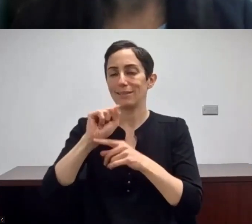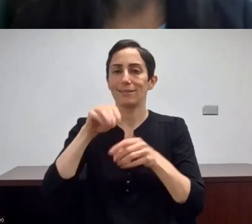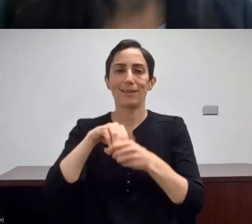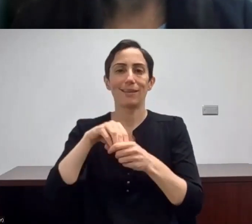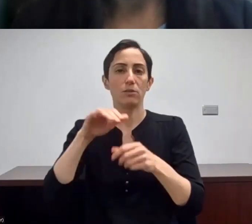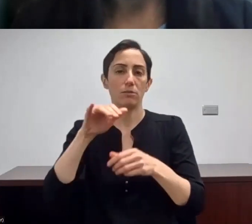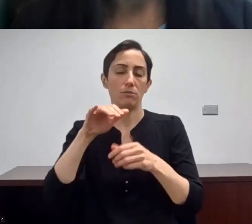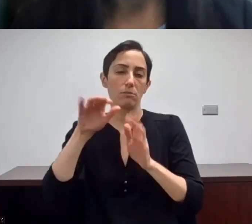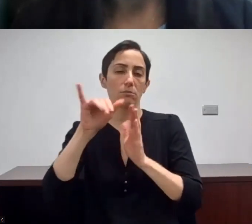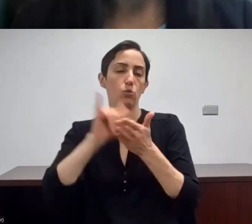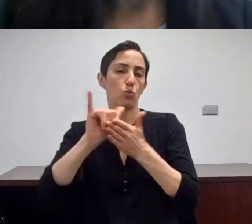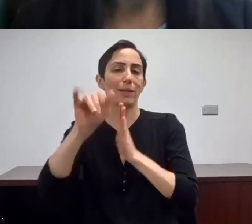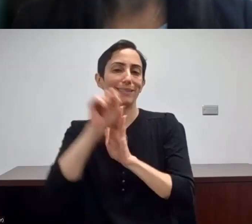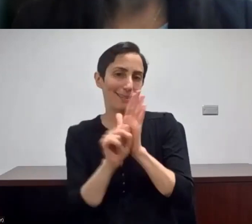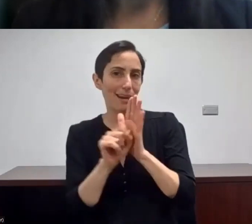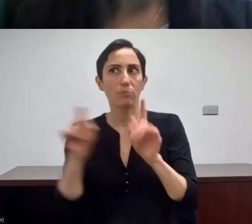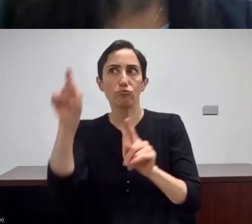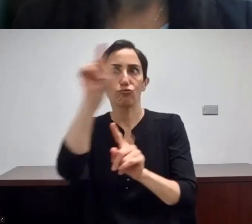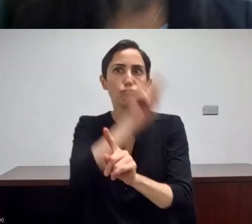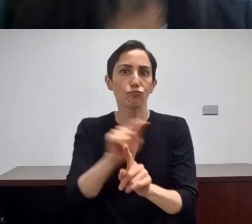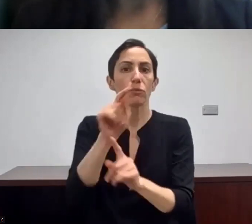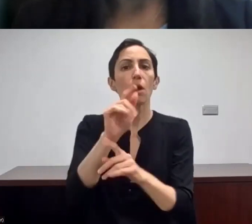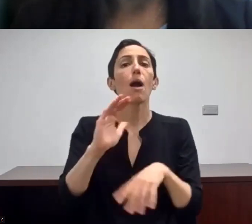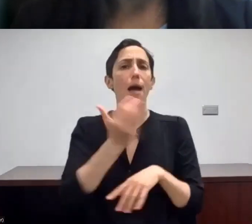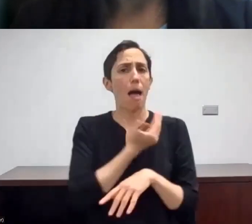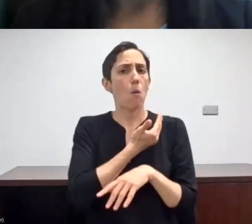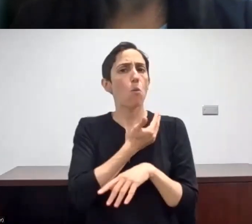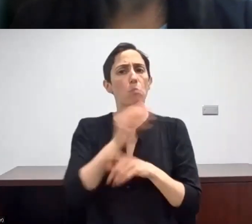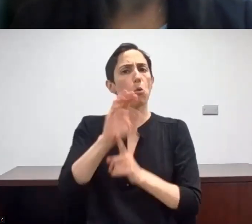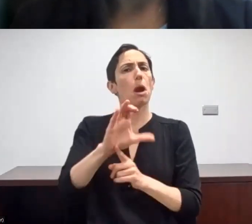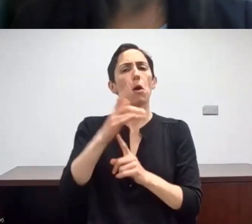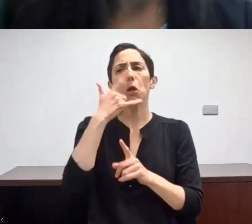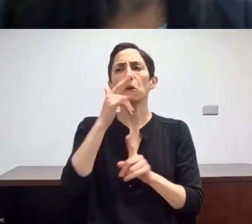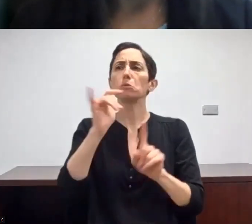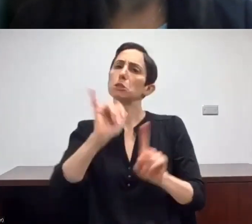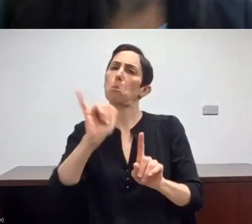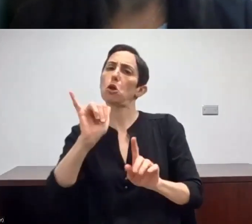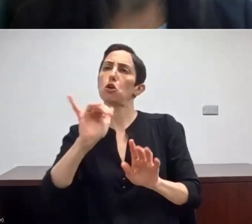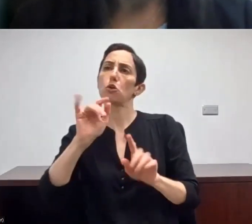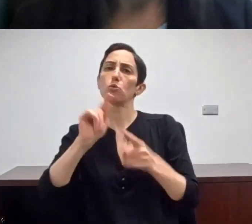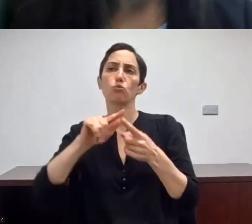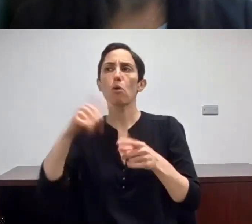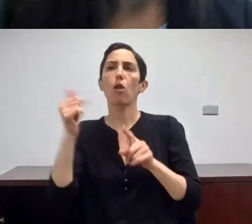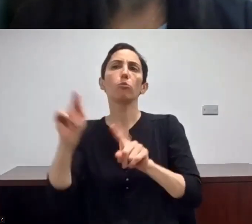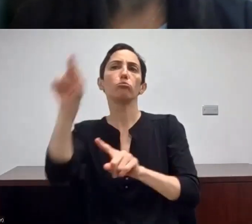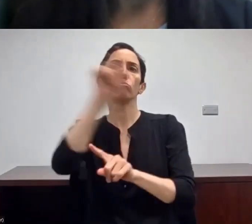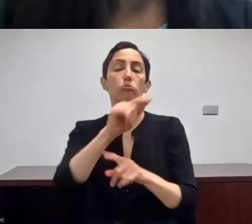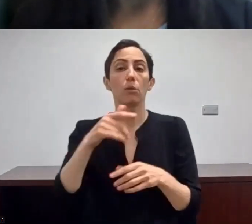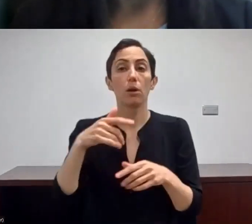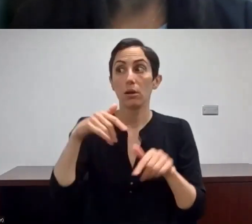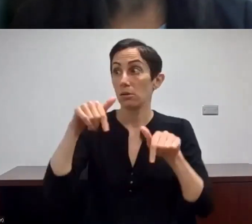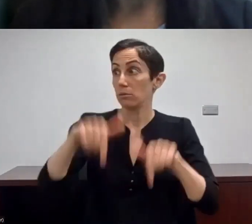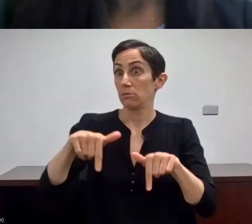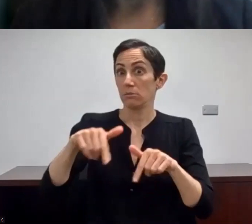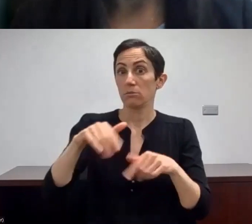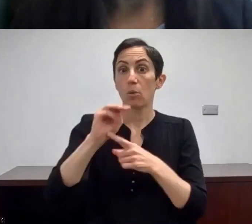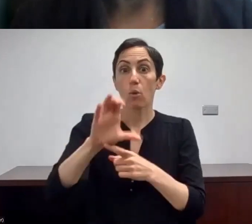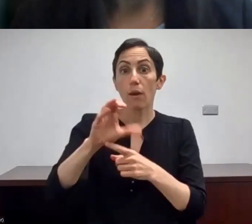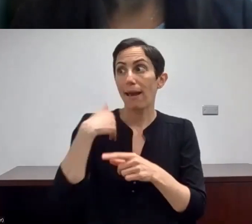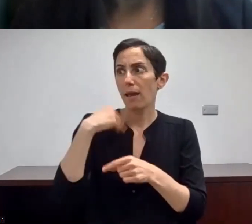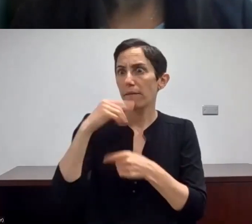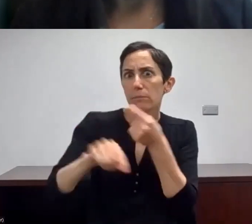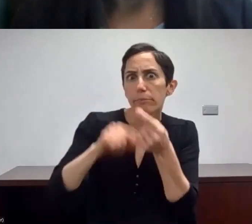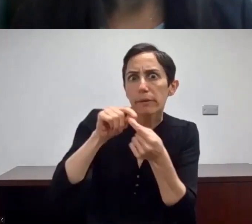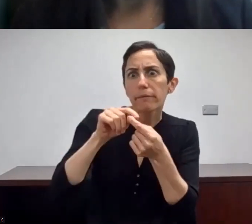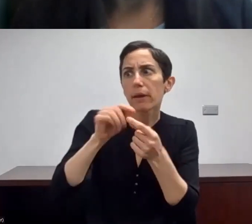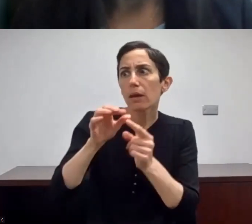If the question, or do we have any hot spots here in our region? I'm not aware of any specific acute areas that